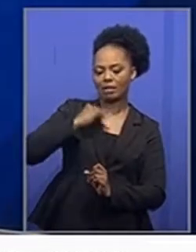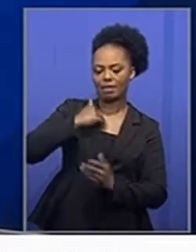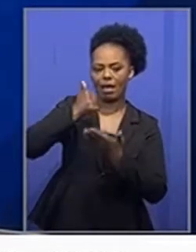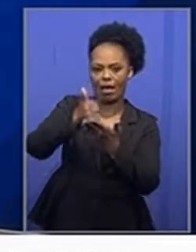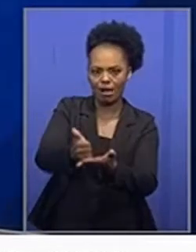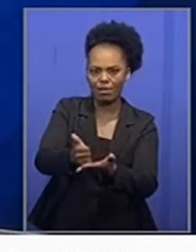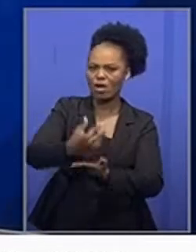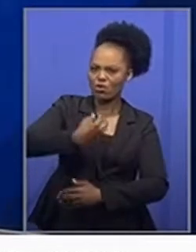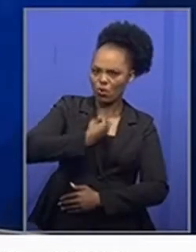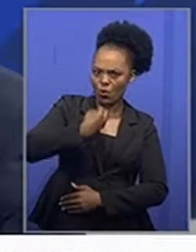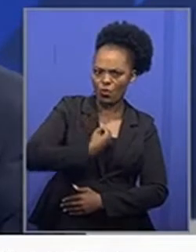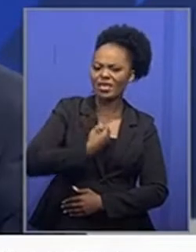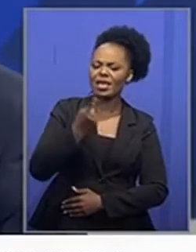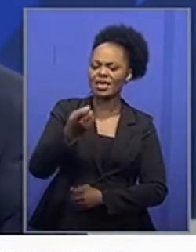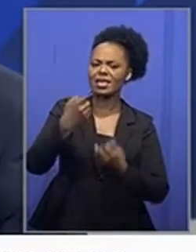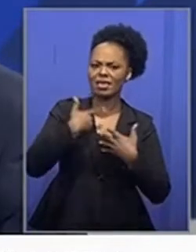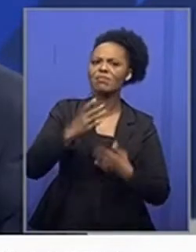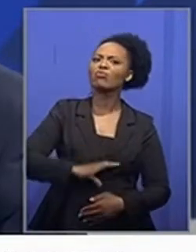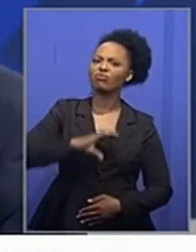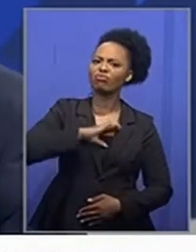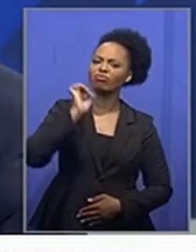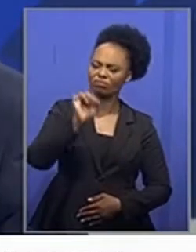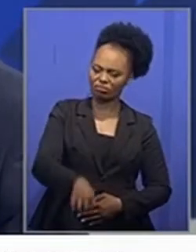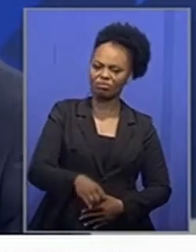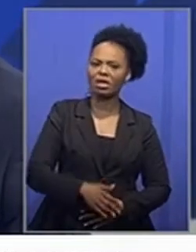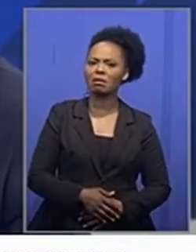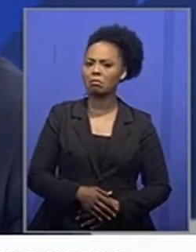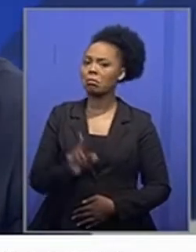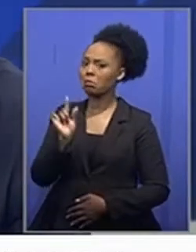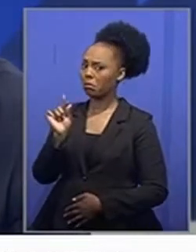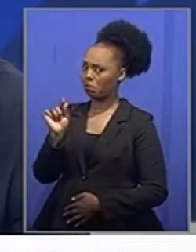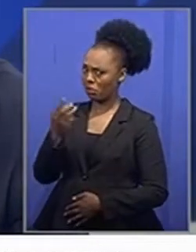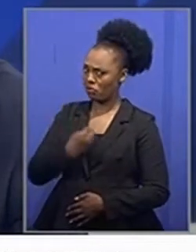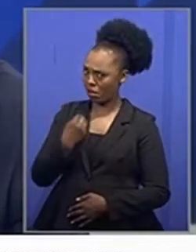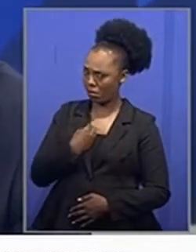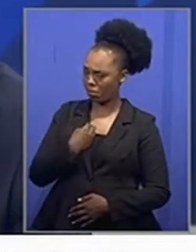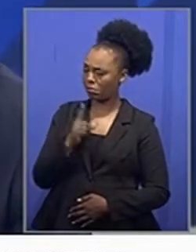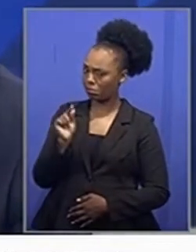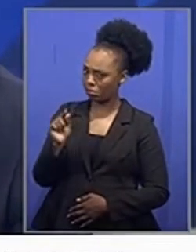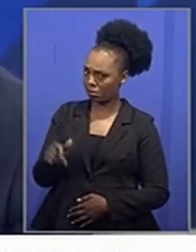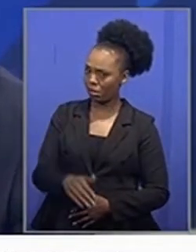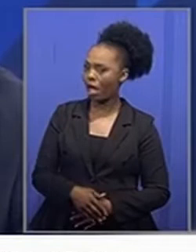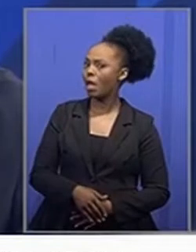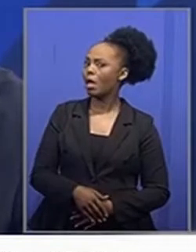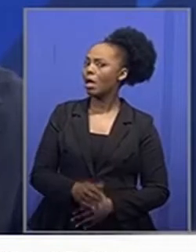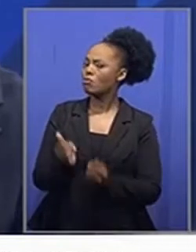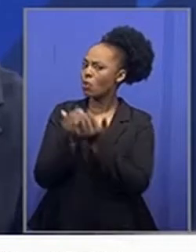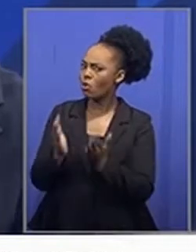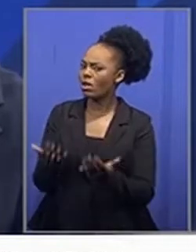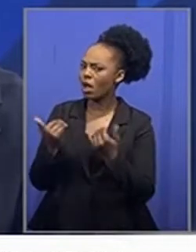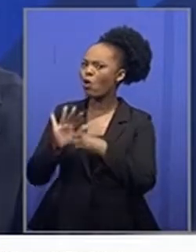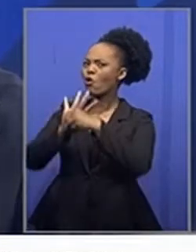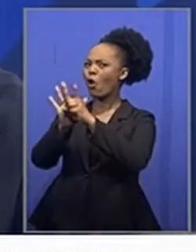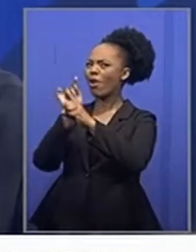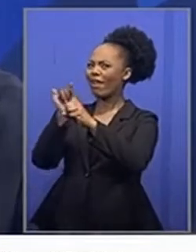young and that's encouraging. Yes. Usually Mkhulu hona le bothata bona ba coronavirus matsatsing